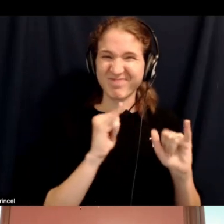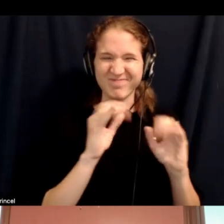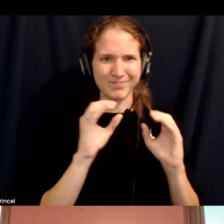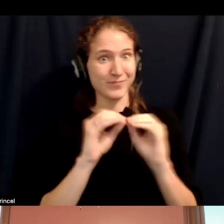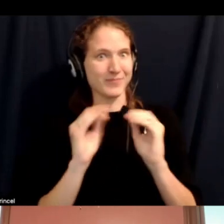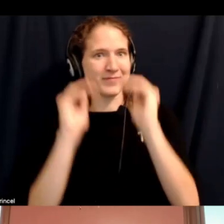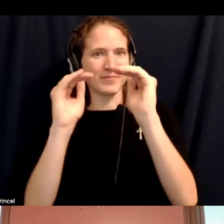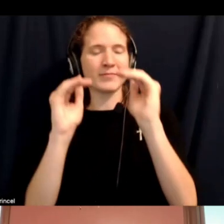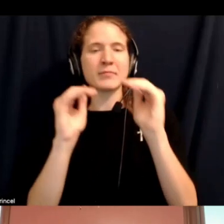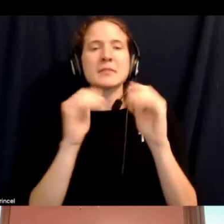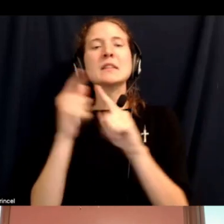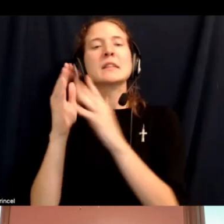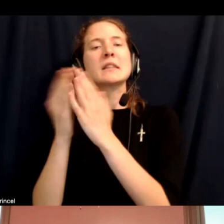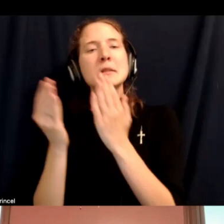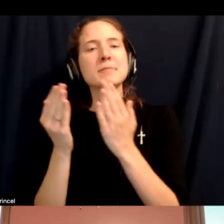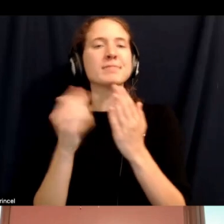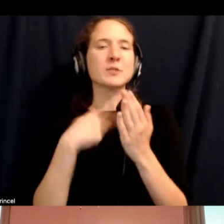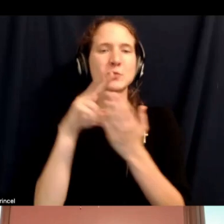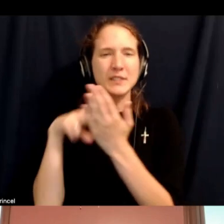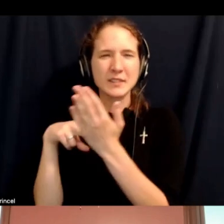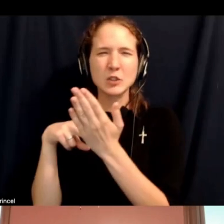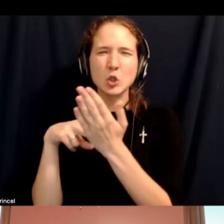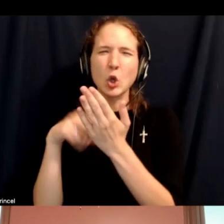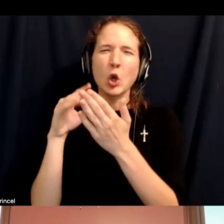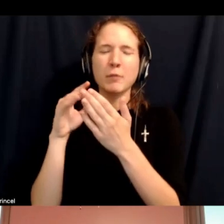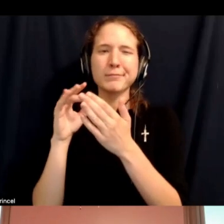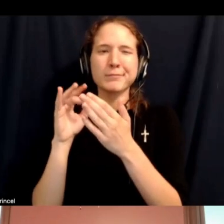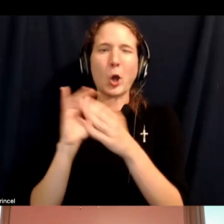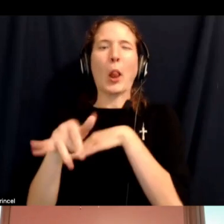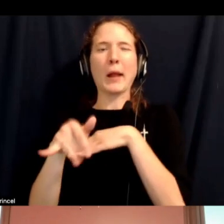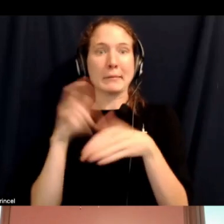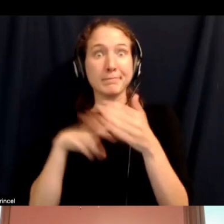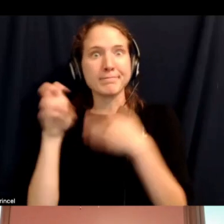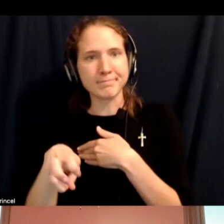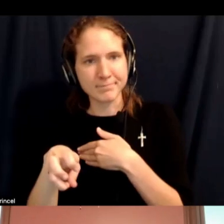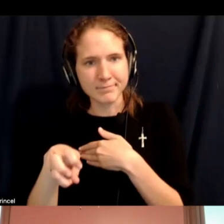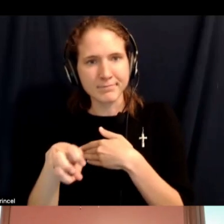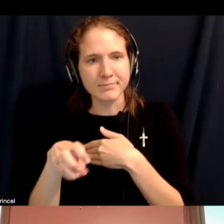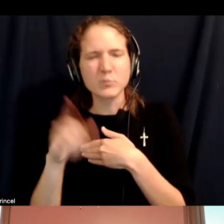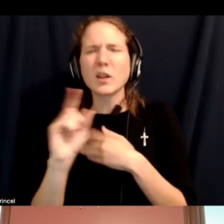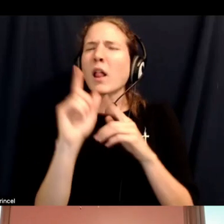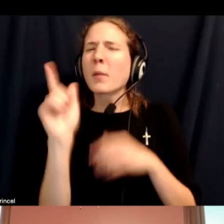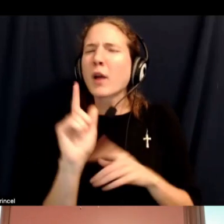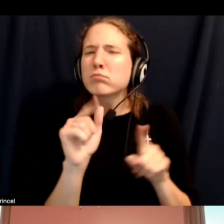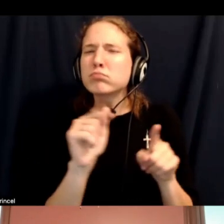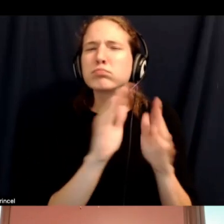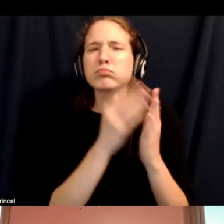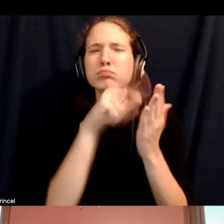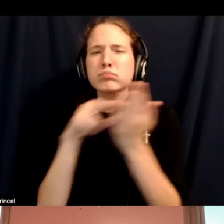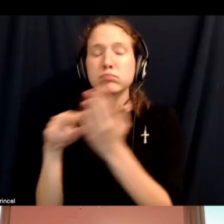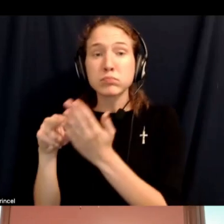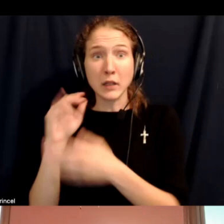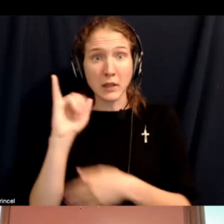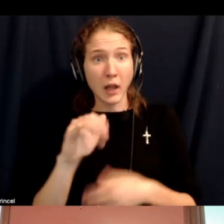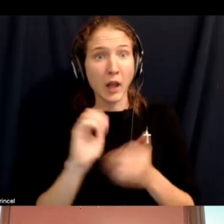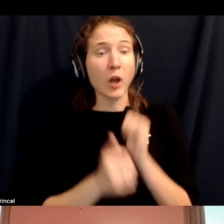should have read them. But that's the first way that many children see worlds